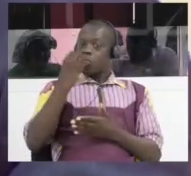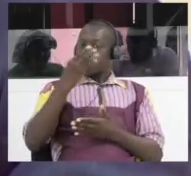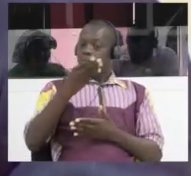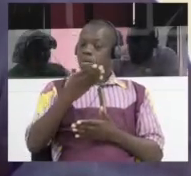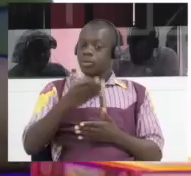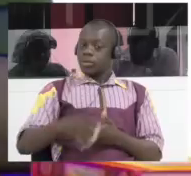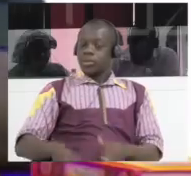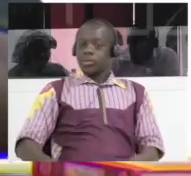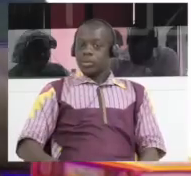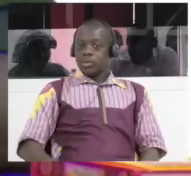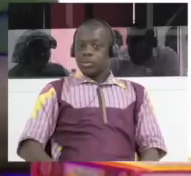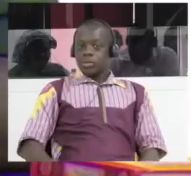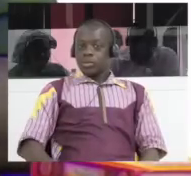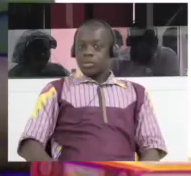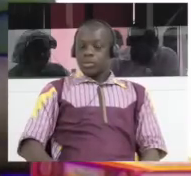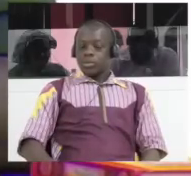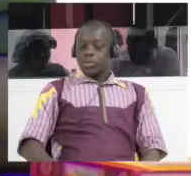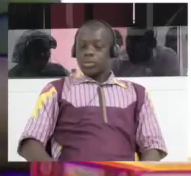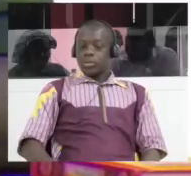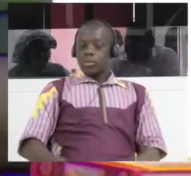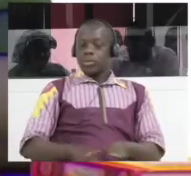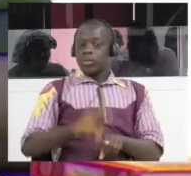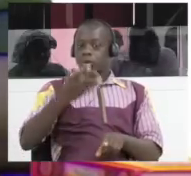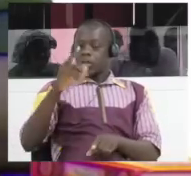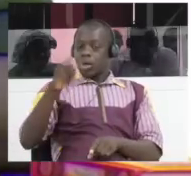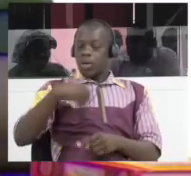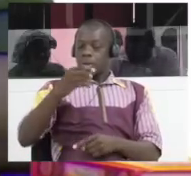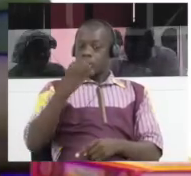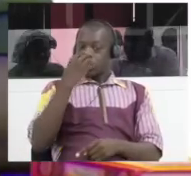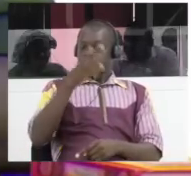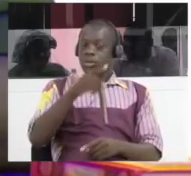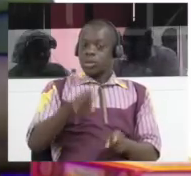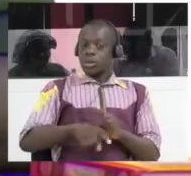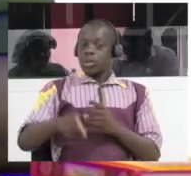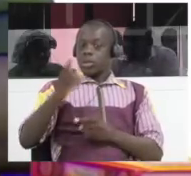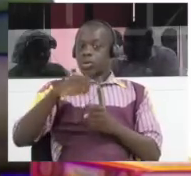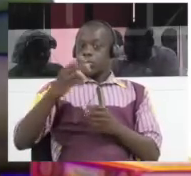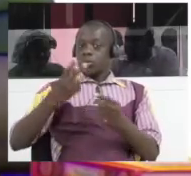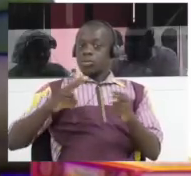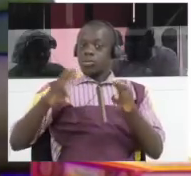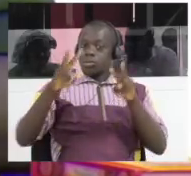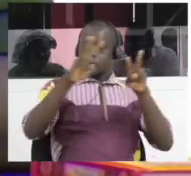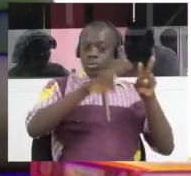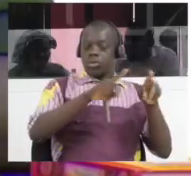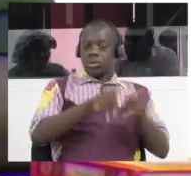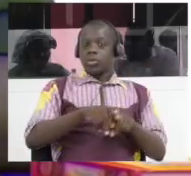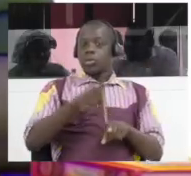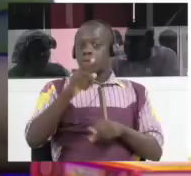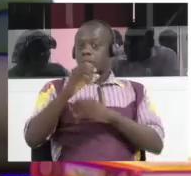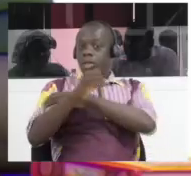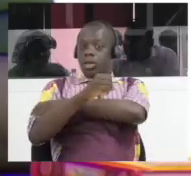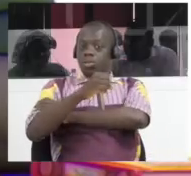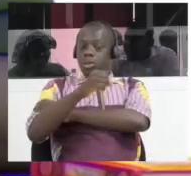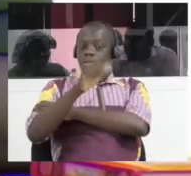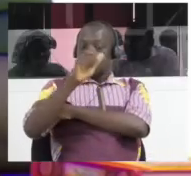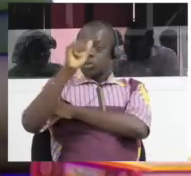him? Well, after saying this, then condescendingly he turned to me and said, you, Captain, should